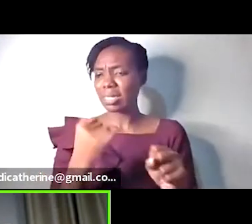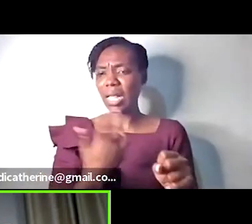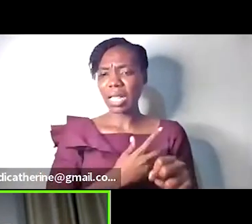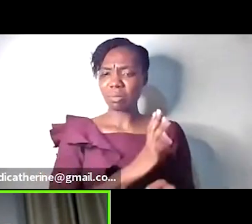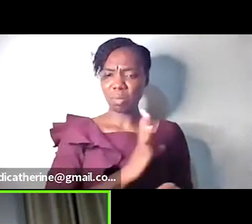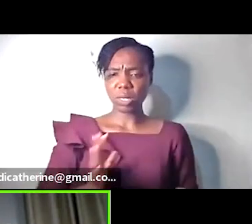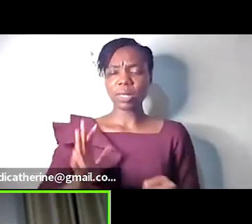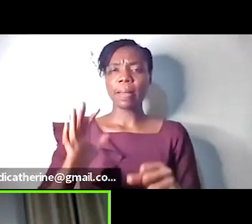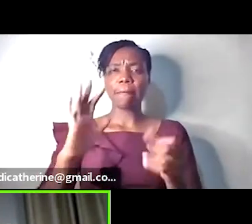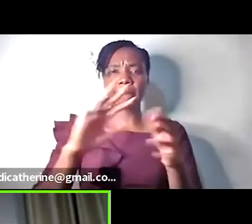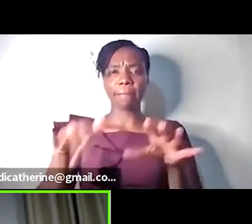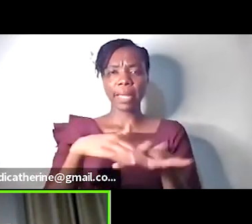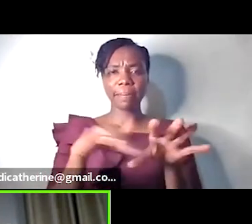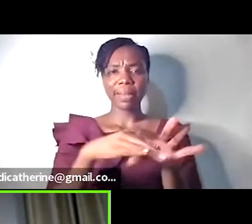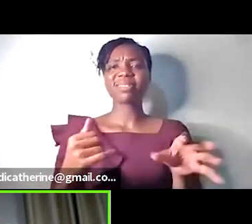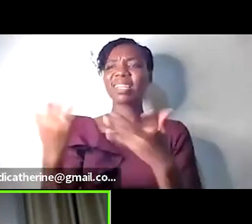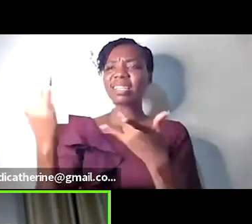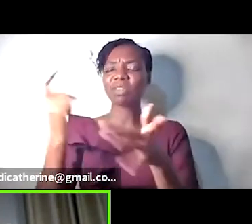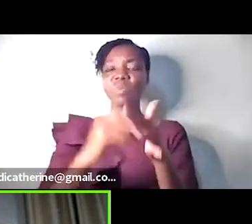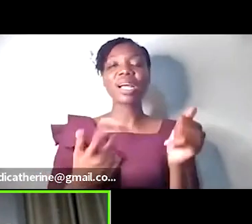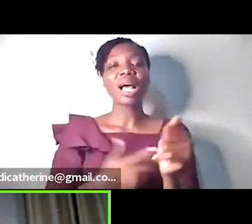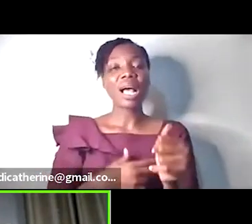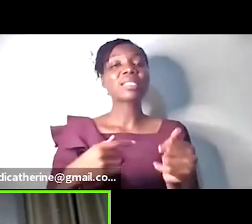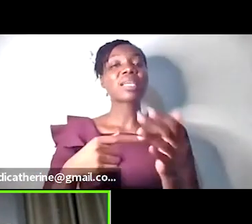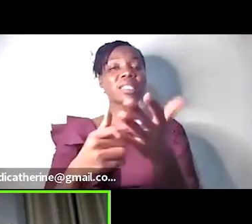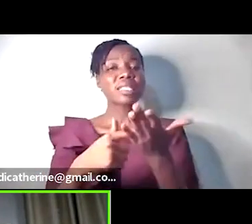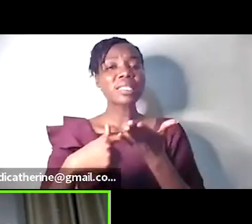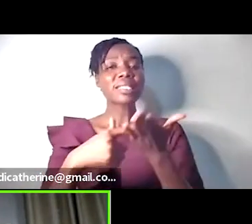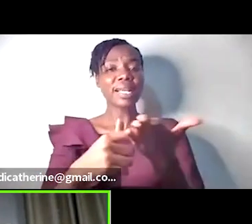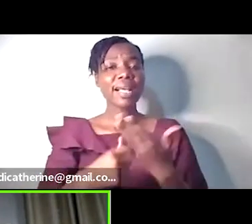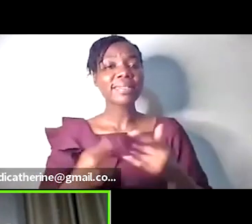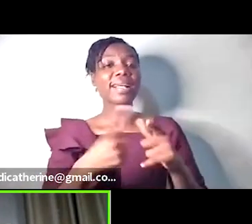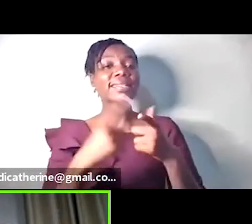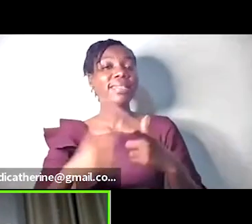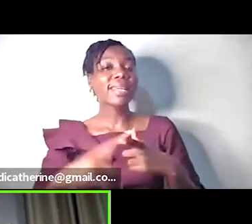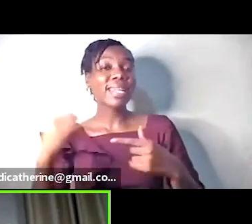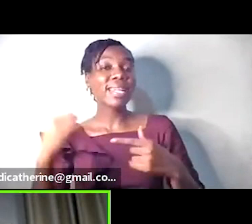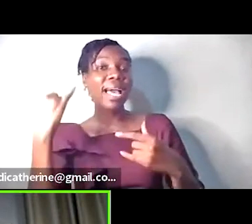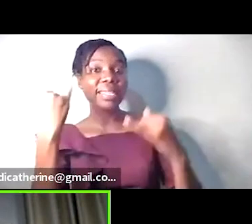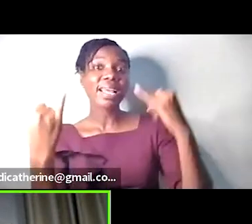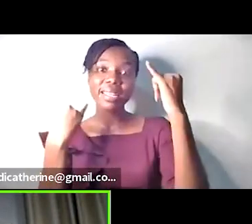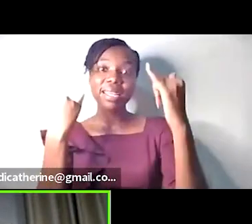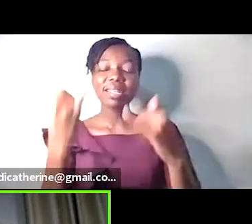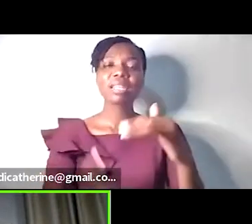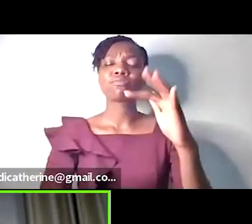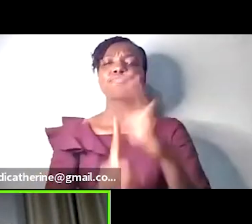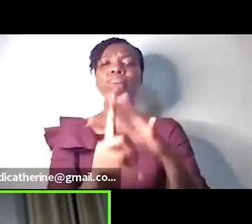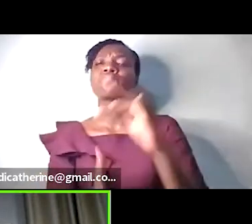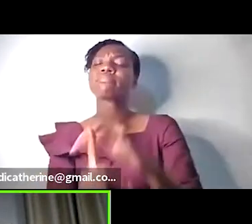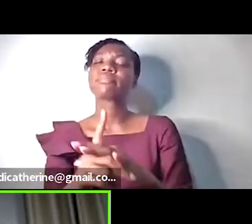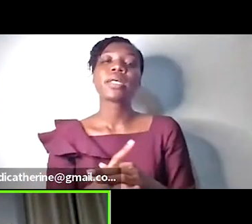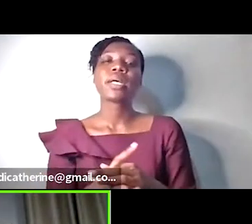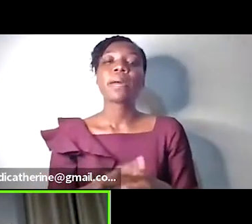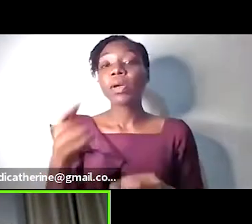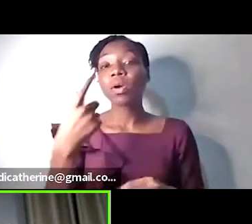to discuss, present ideas, even much more than the men. A woman, if you don't come